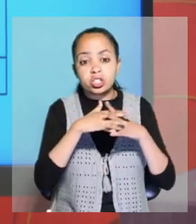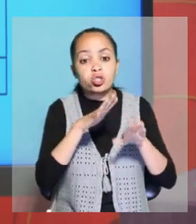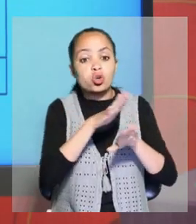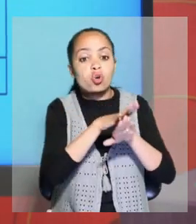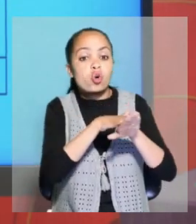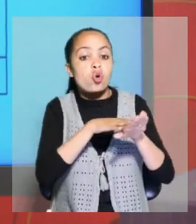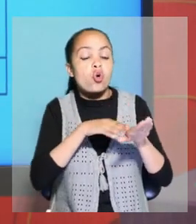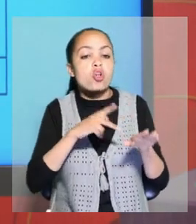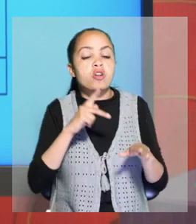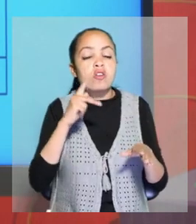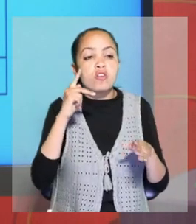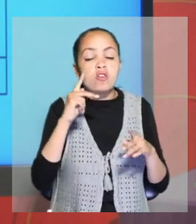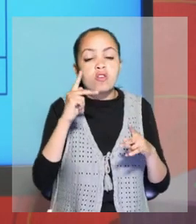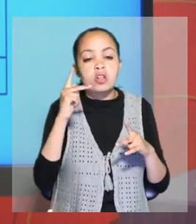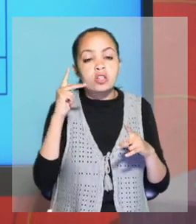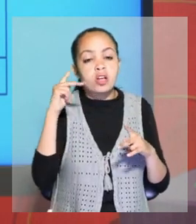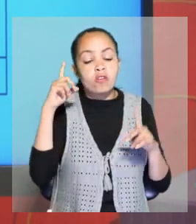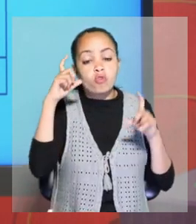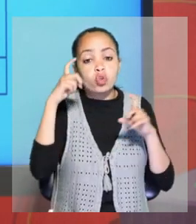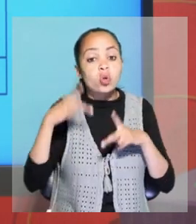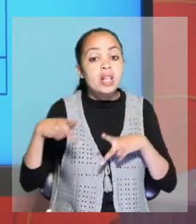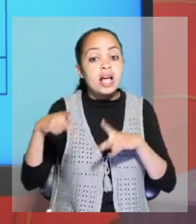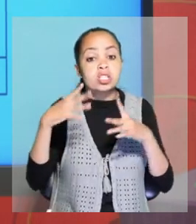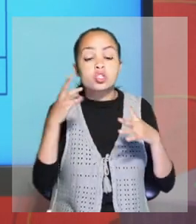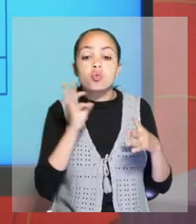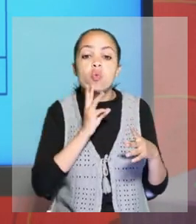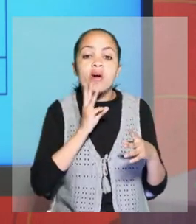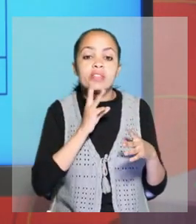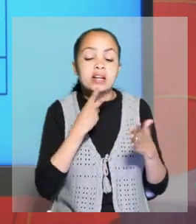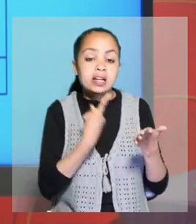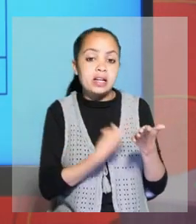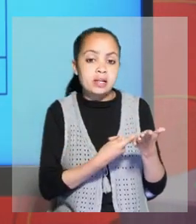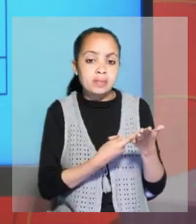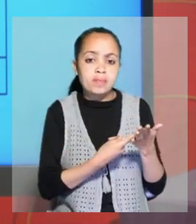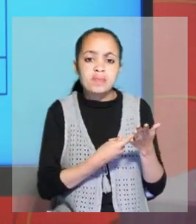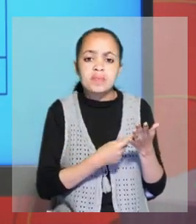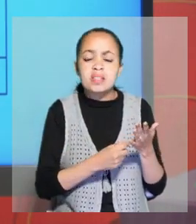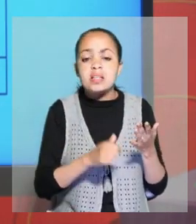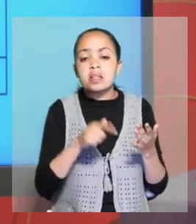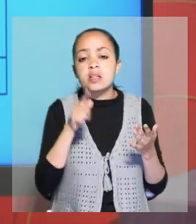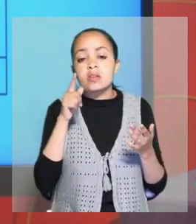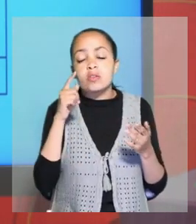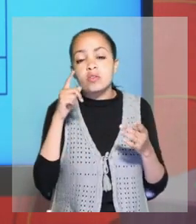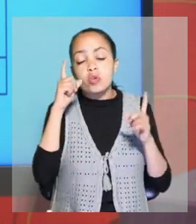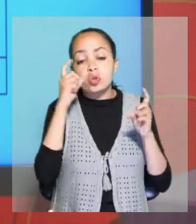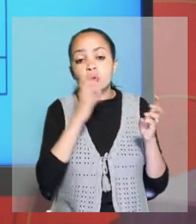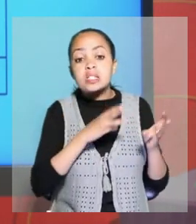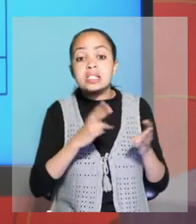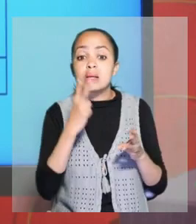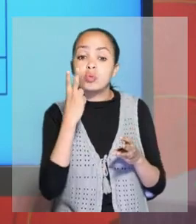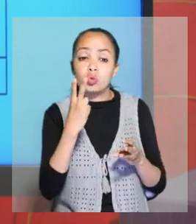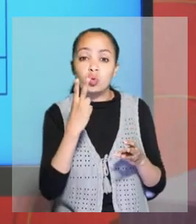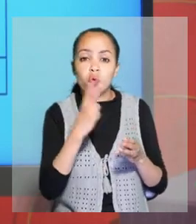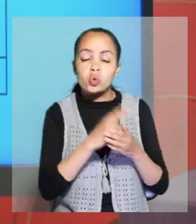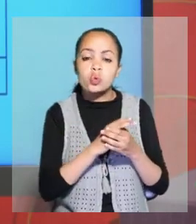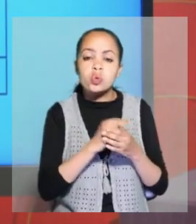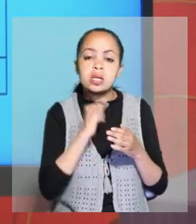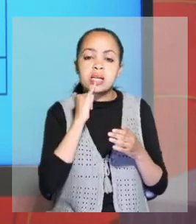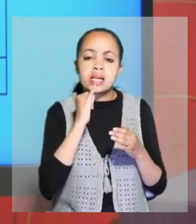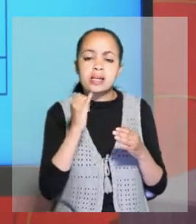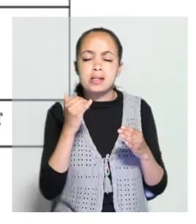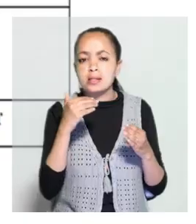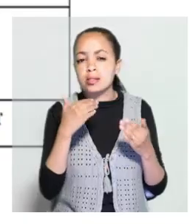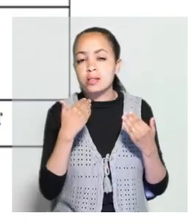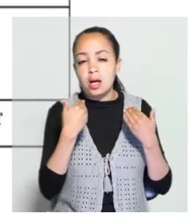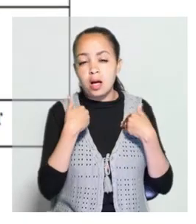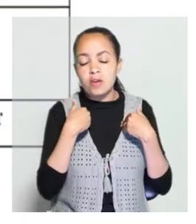water, but not associated with photolysis of water here. Whereas photosystem 2 is located